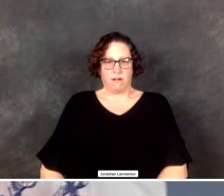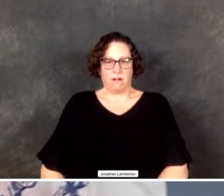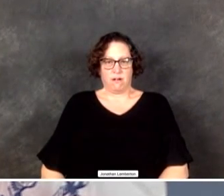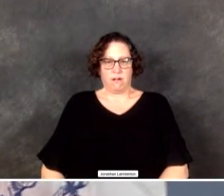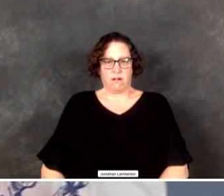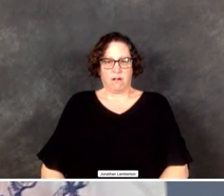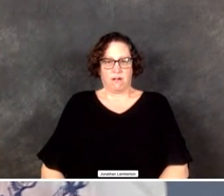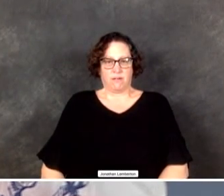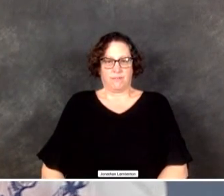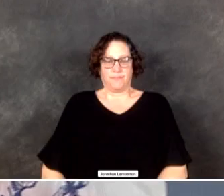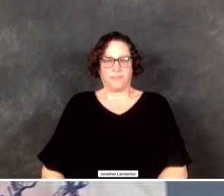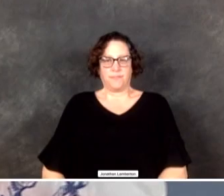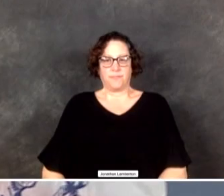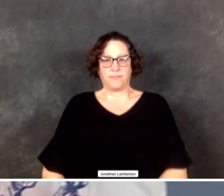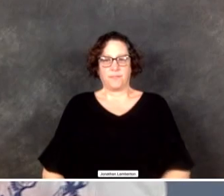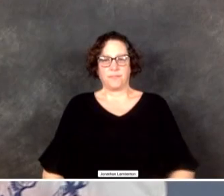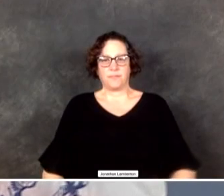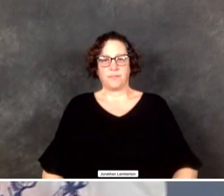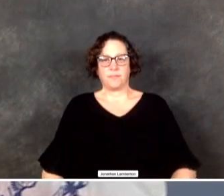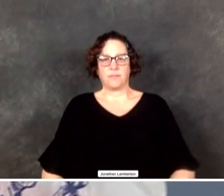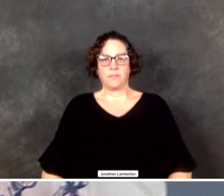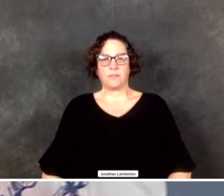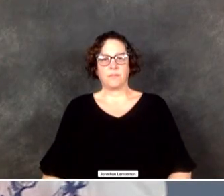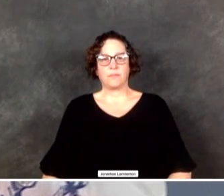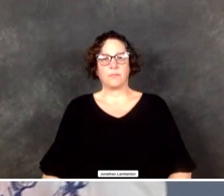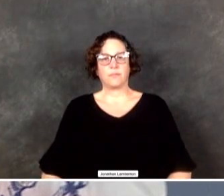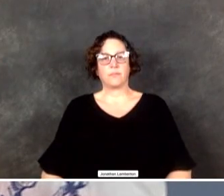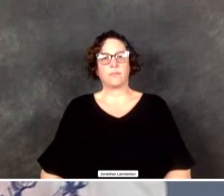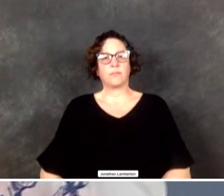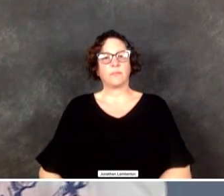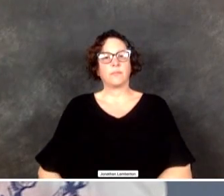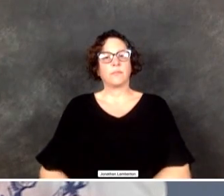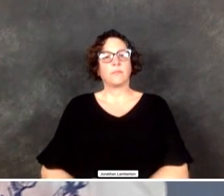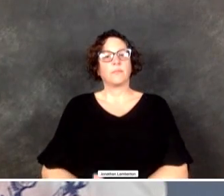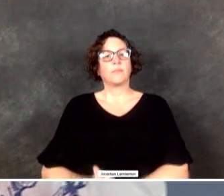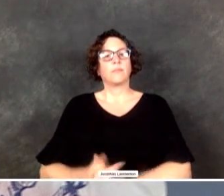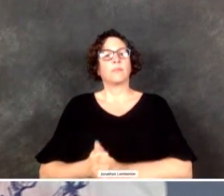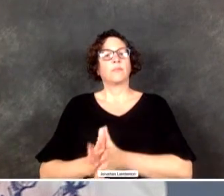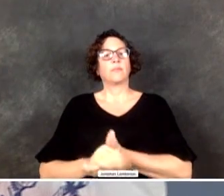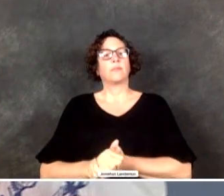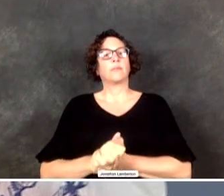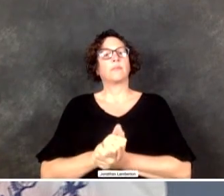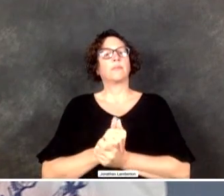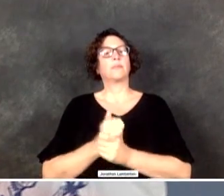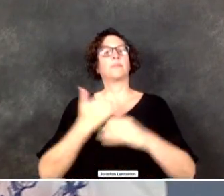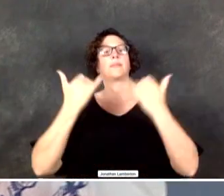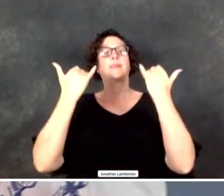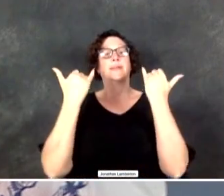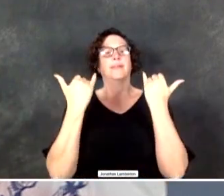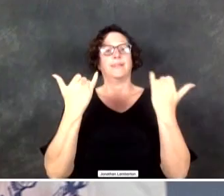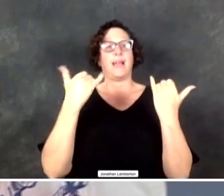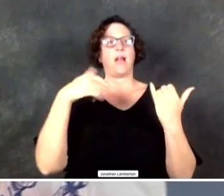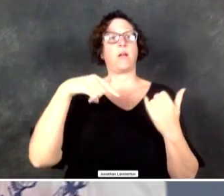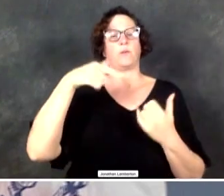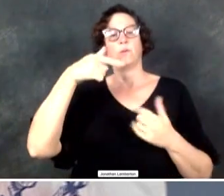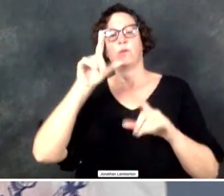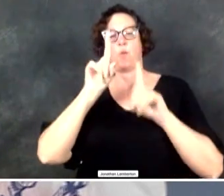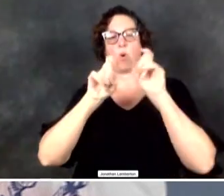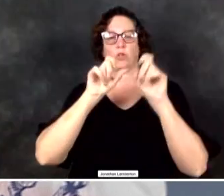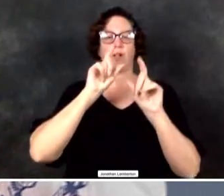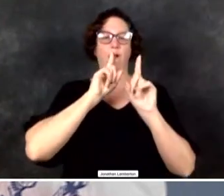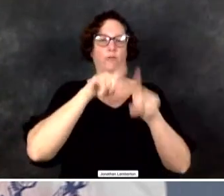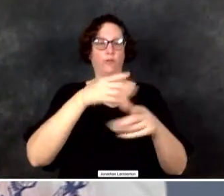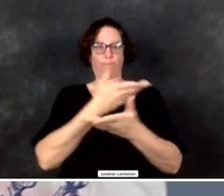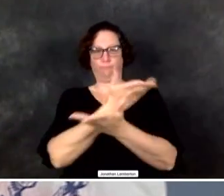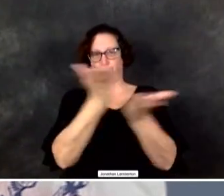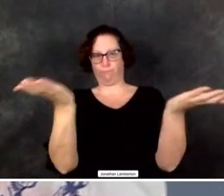apoyar con lo que necesitan. With that, let's turn to our colleagues in the media, and please let us know the